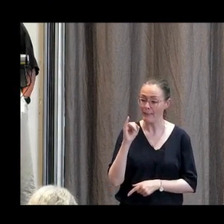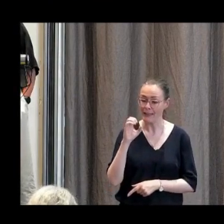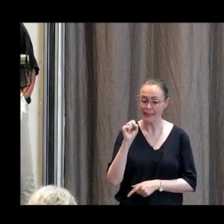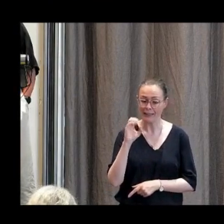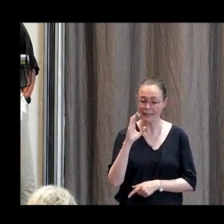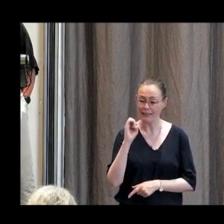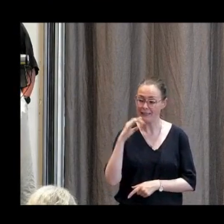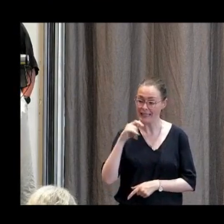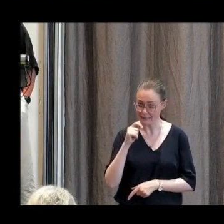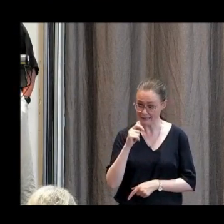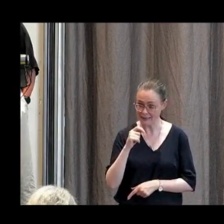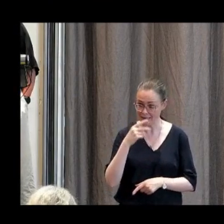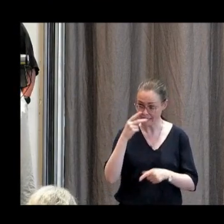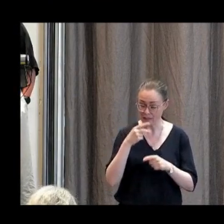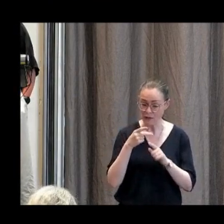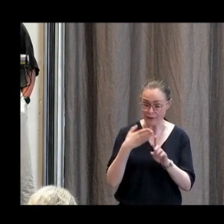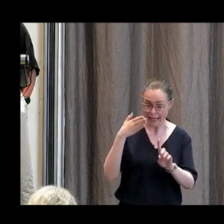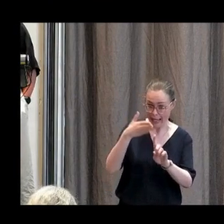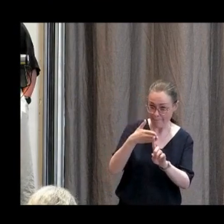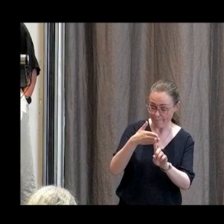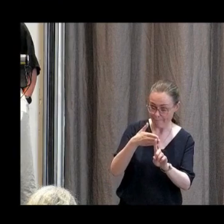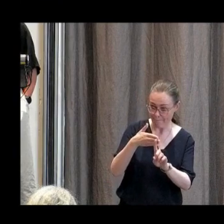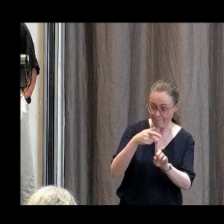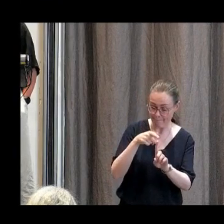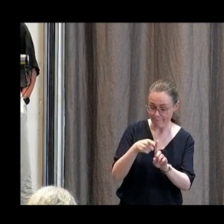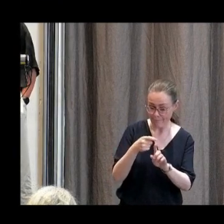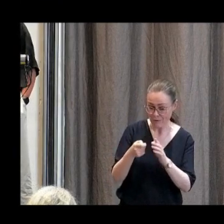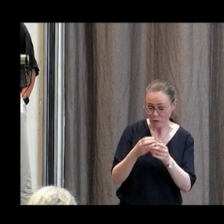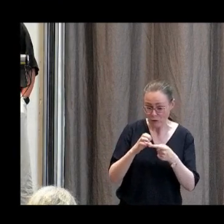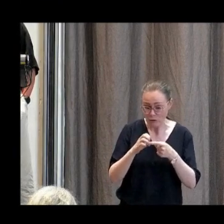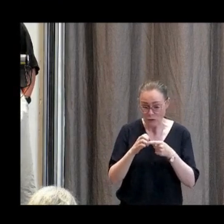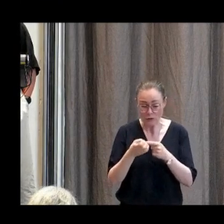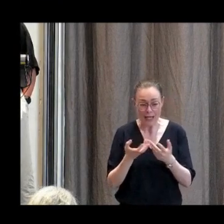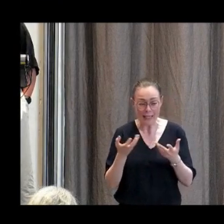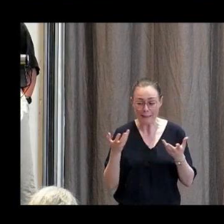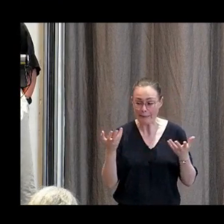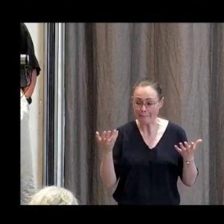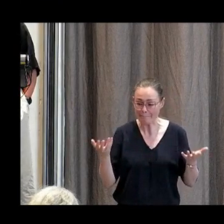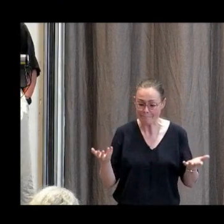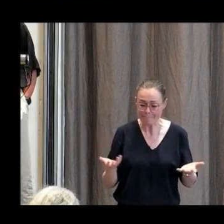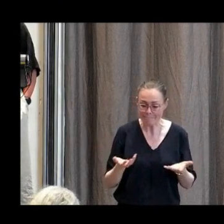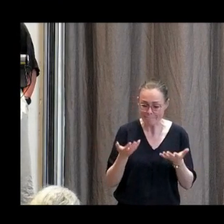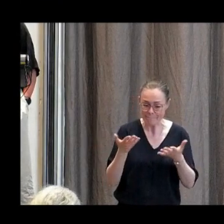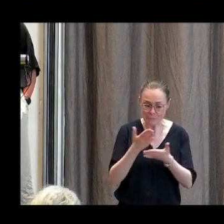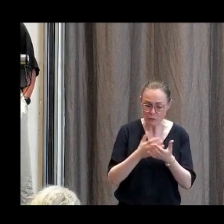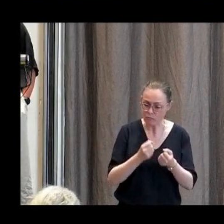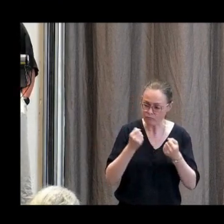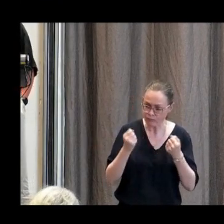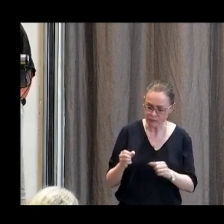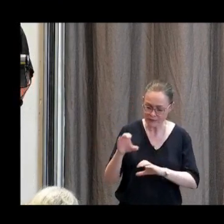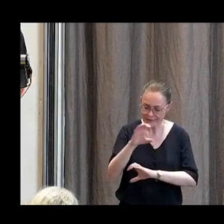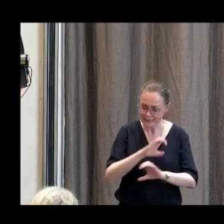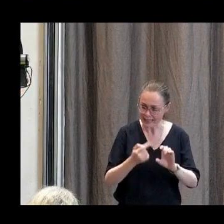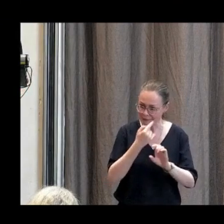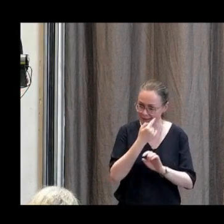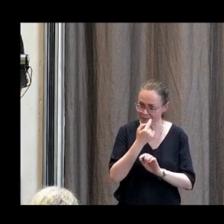the objective of this work is to try to generate some robust scientific